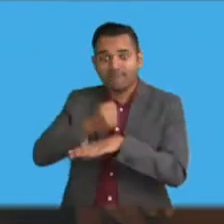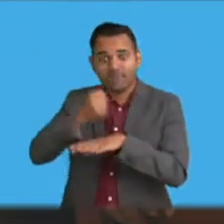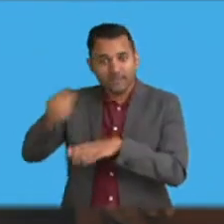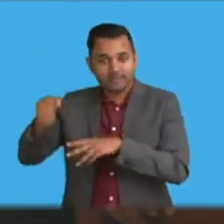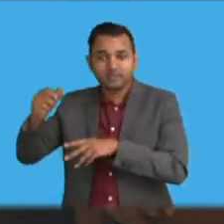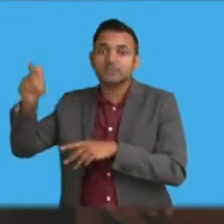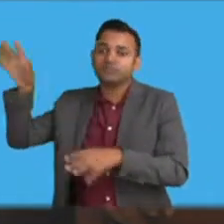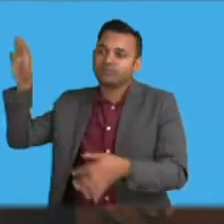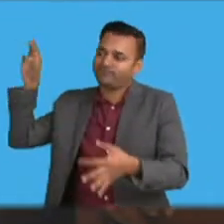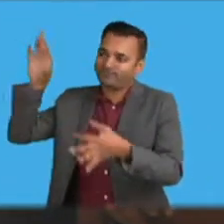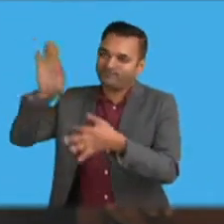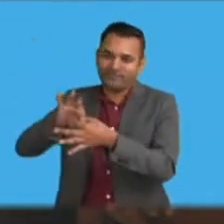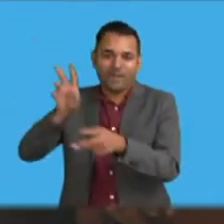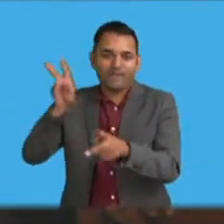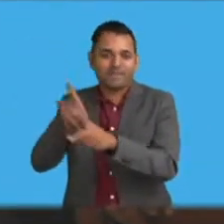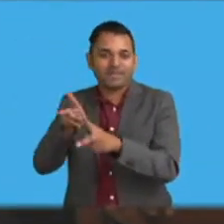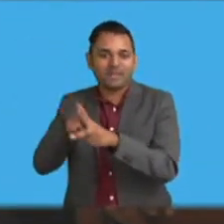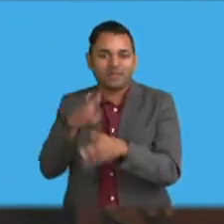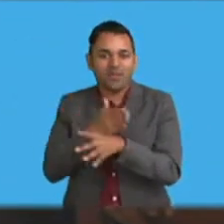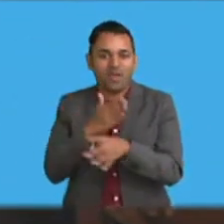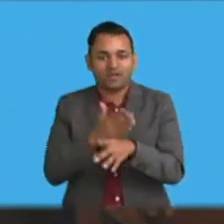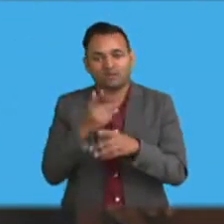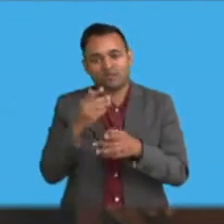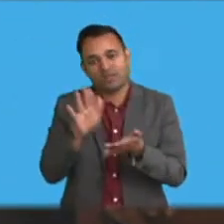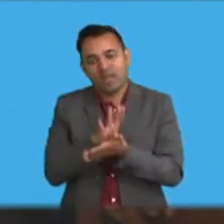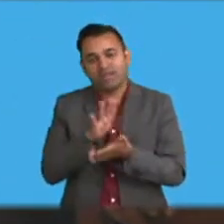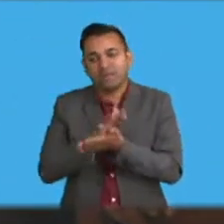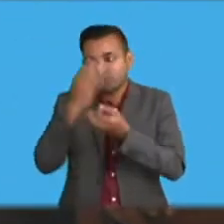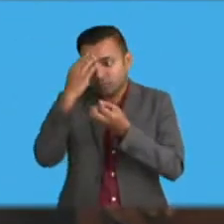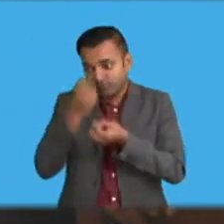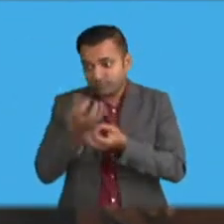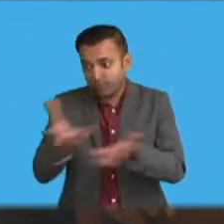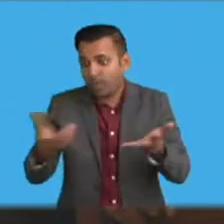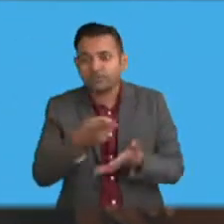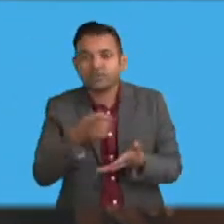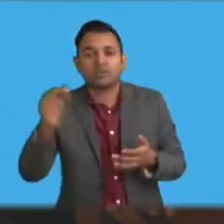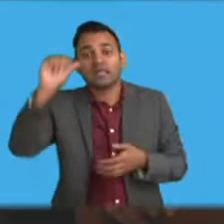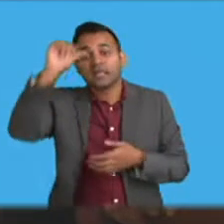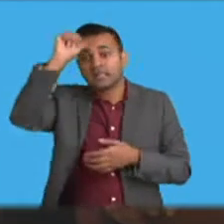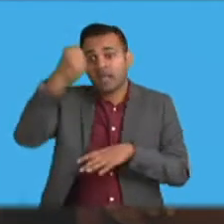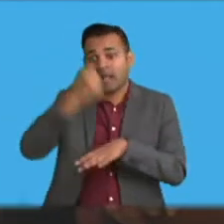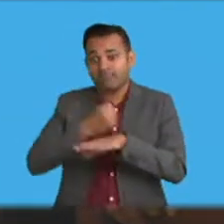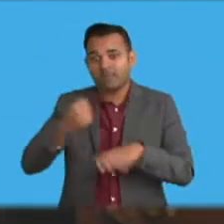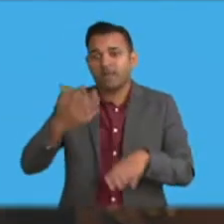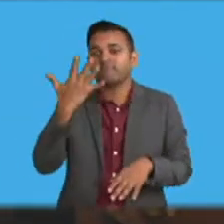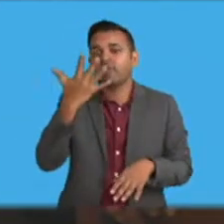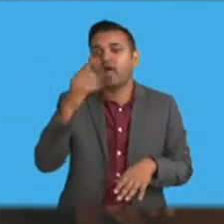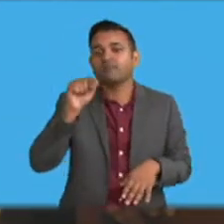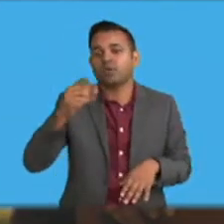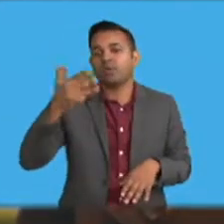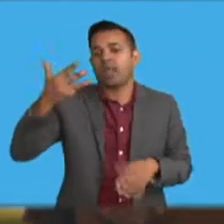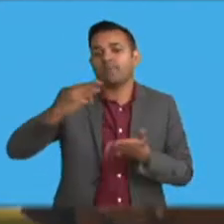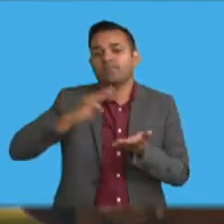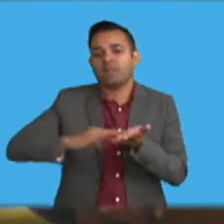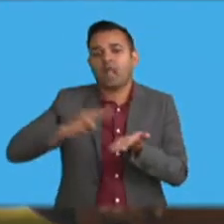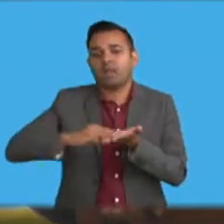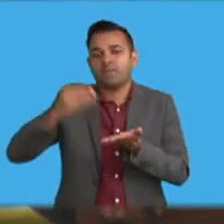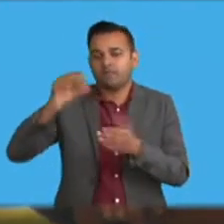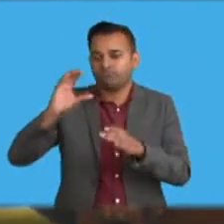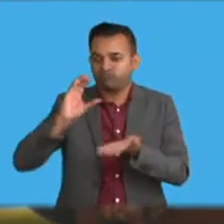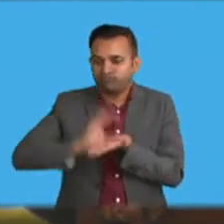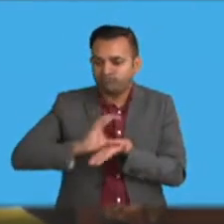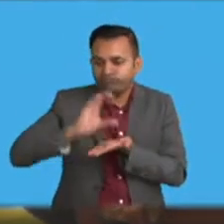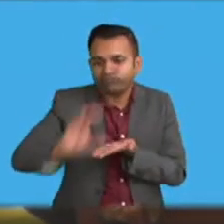I'm pleased to inform the House, Madam Speaker, that the Indian government has committed $5.9 million for the second phase of funding for the